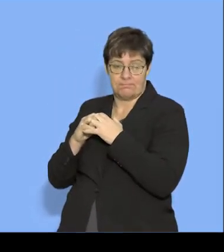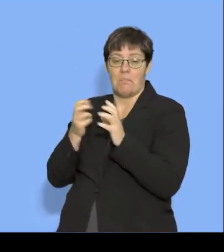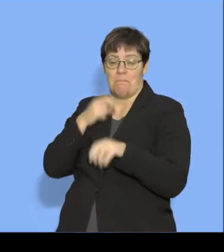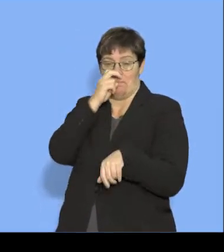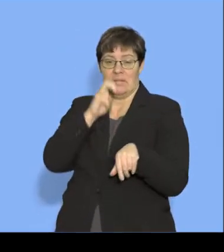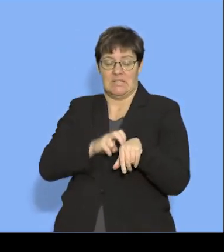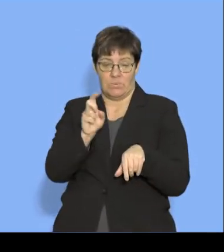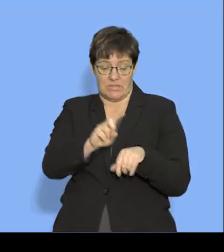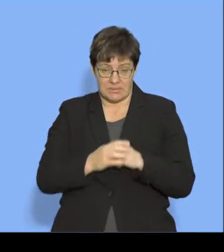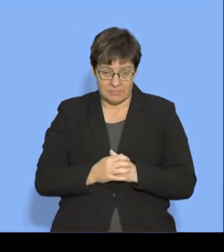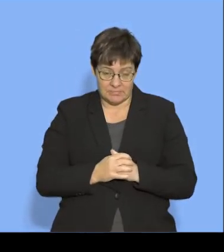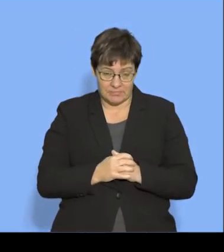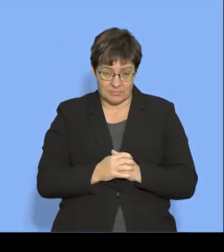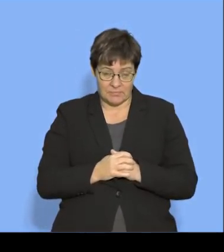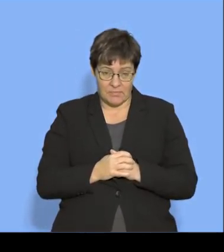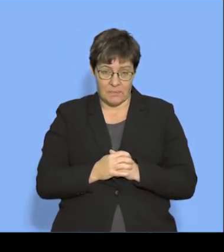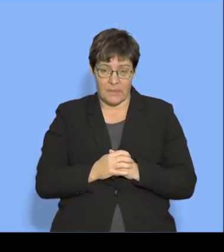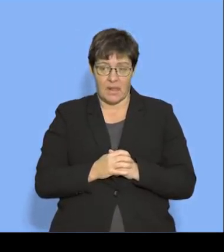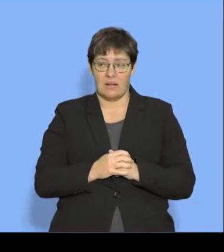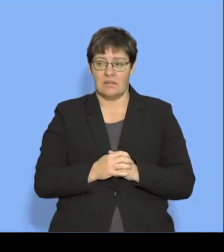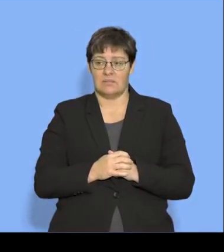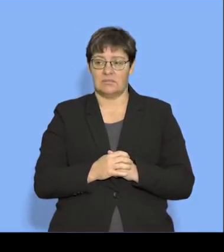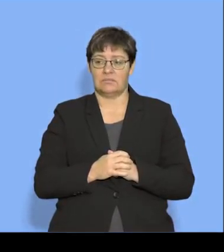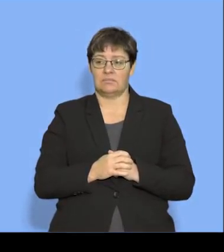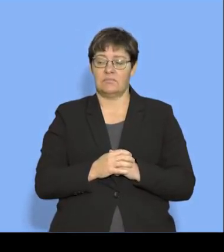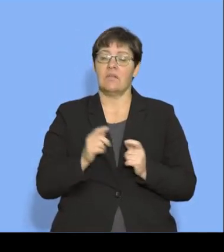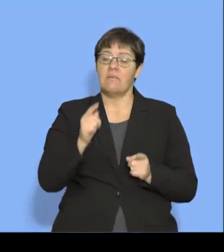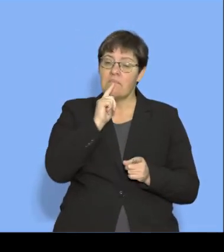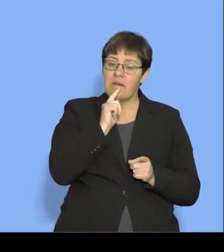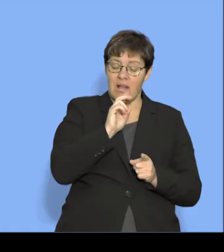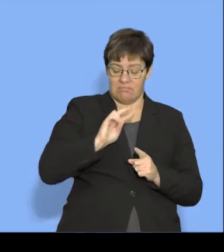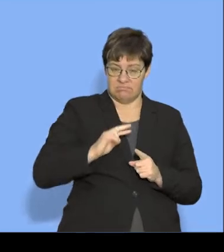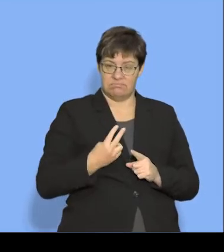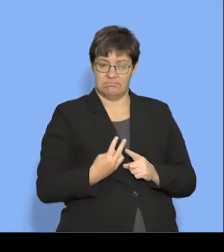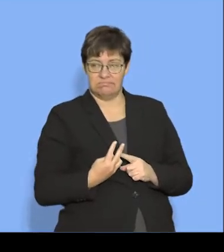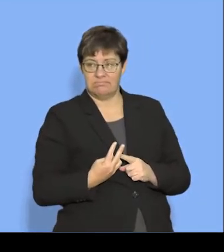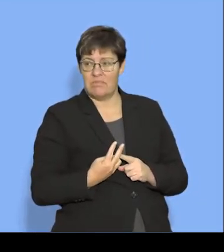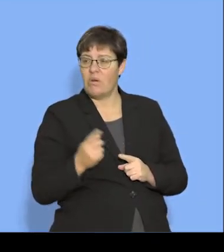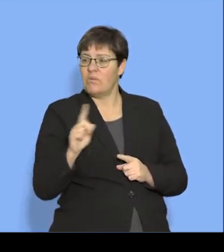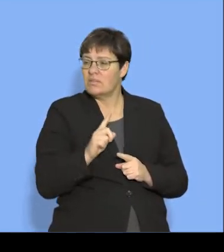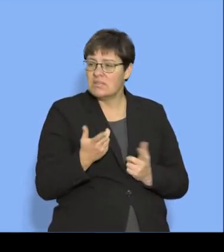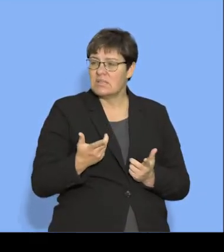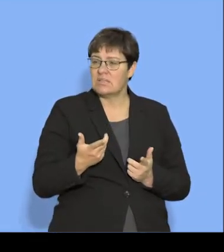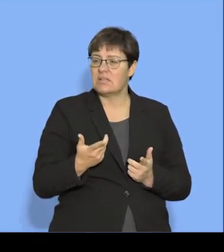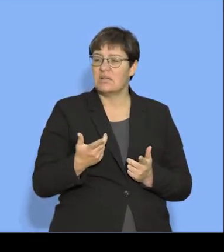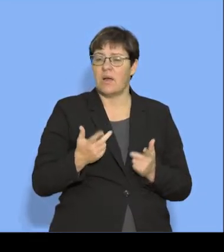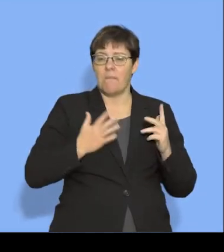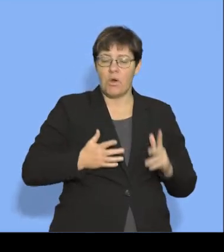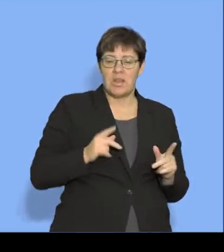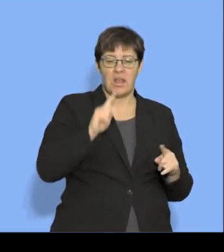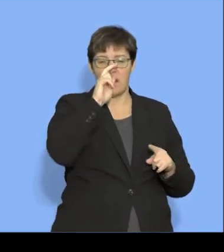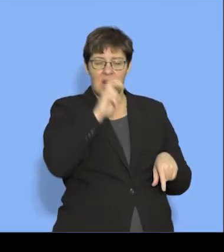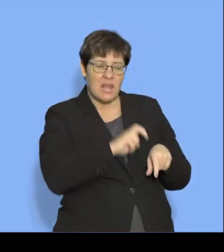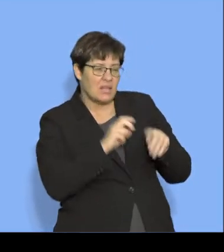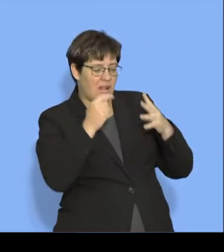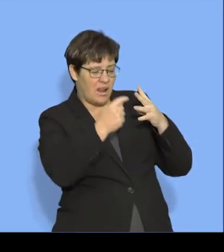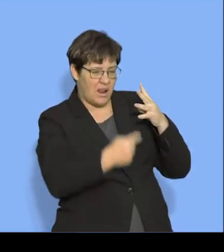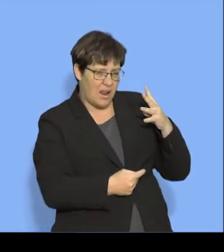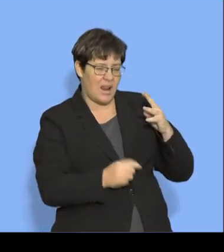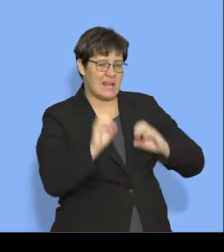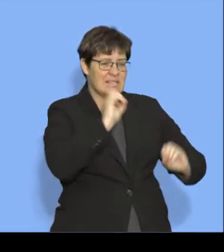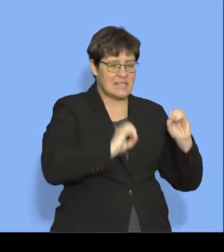these food products which are digested then put together and converted into what the body needs in terms